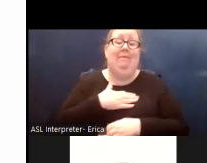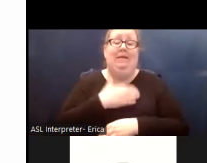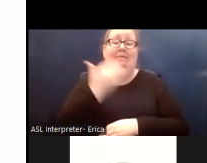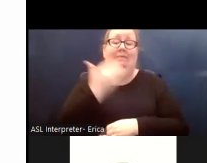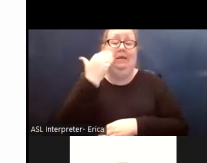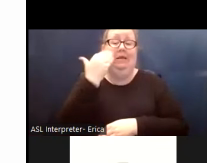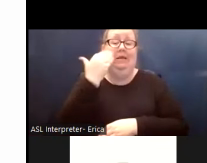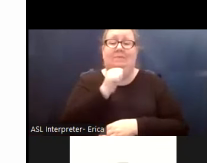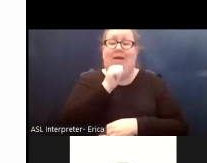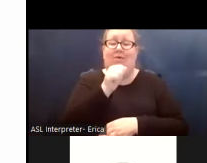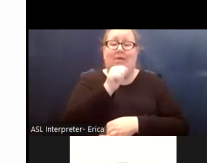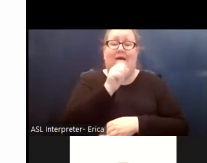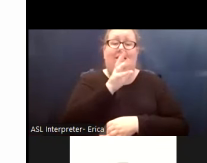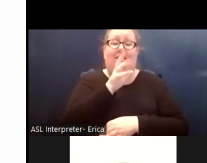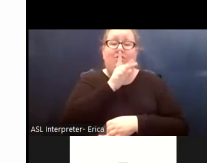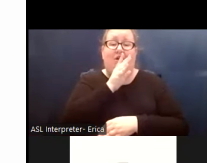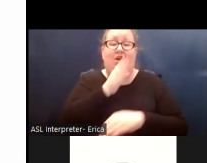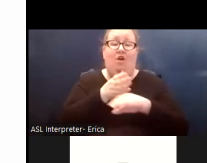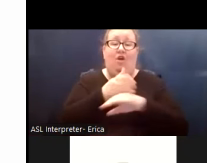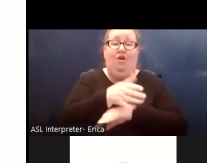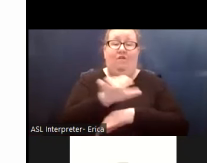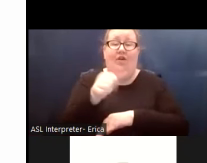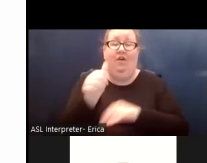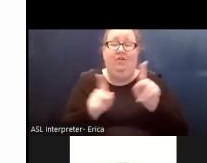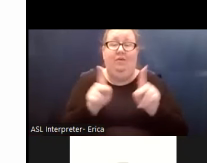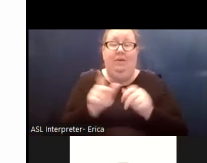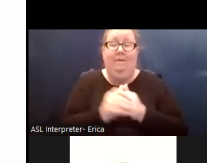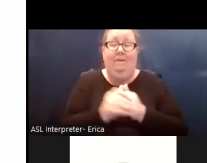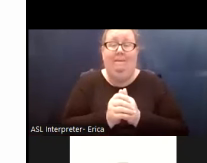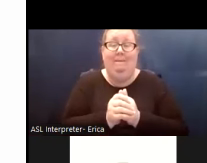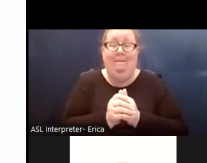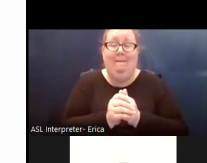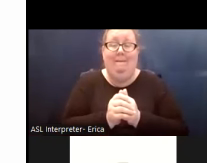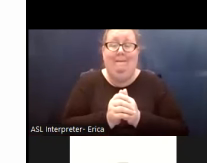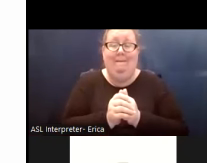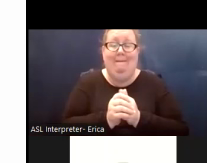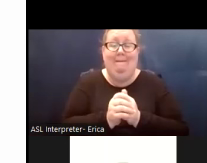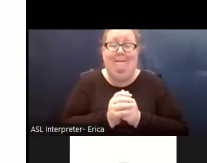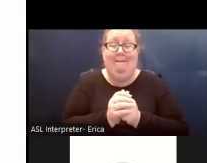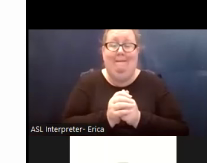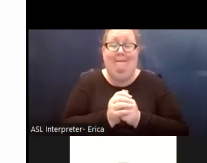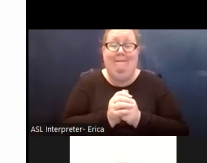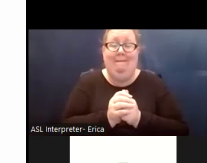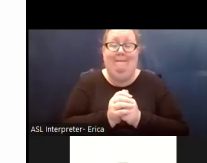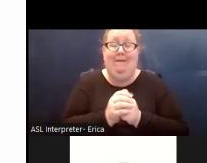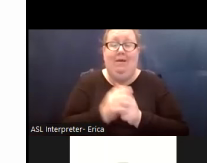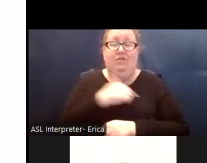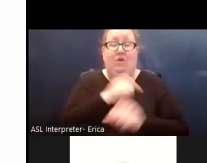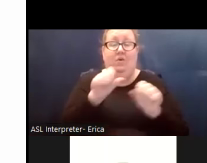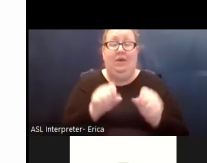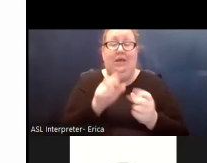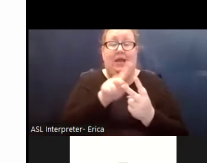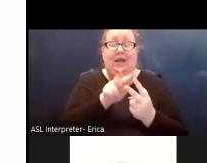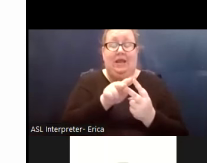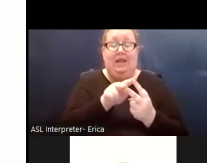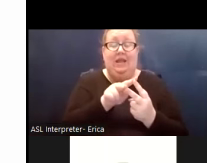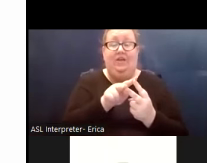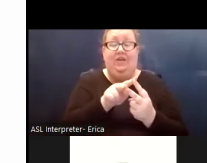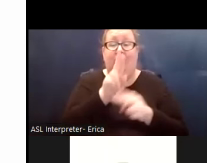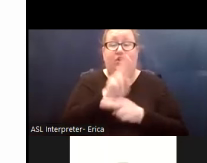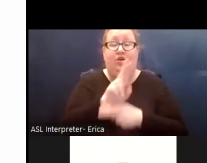not speaking on top of each other. If you'd like to speak, you can either use the raise